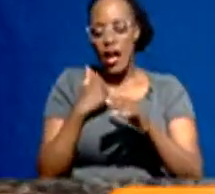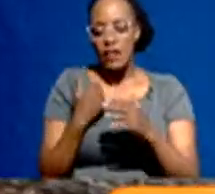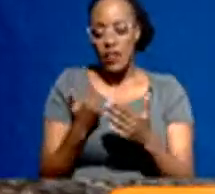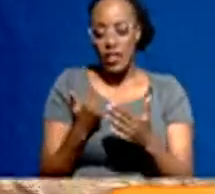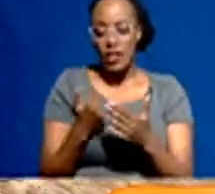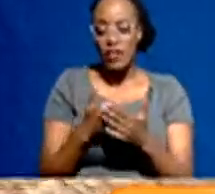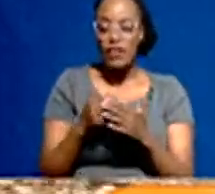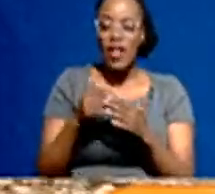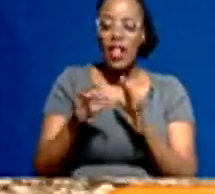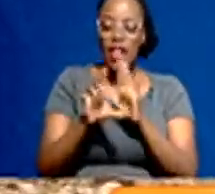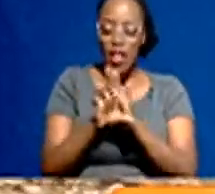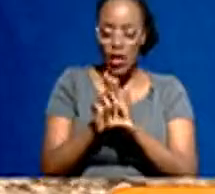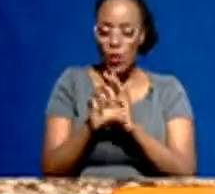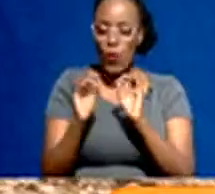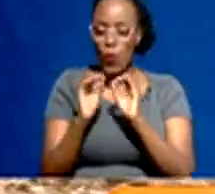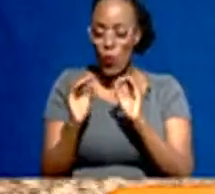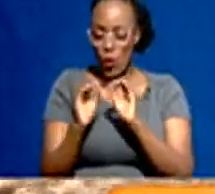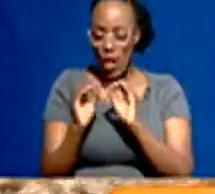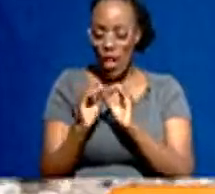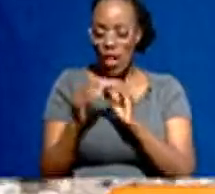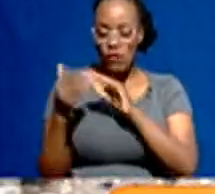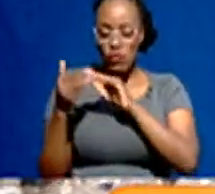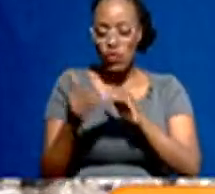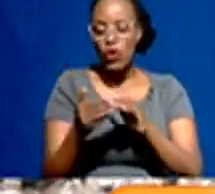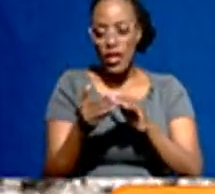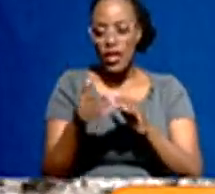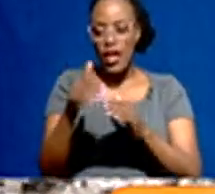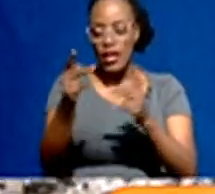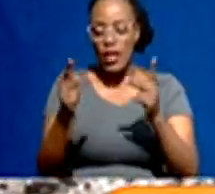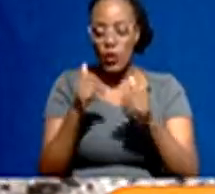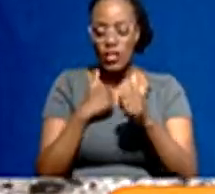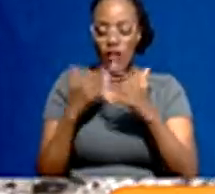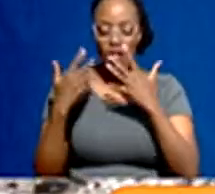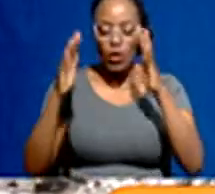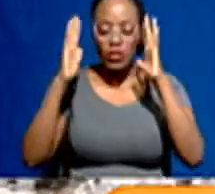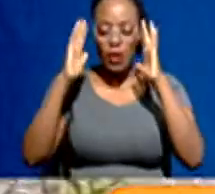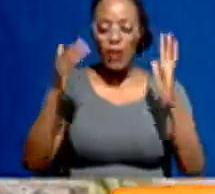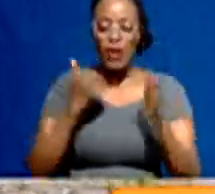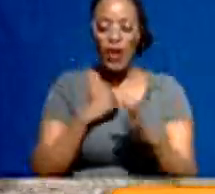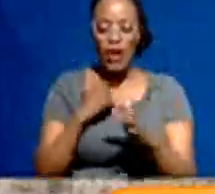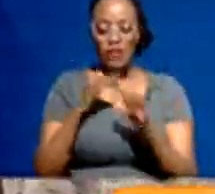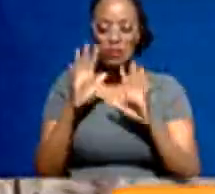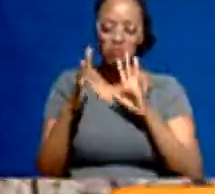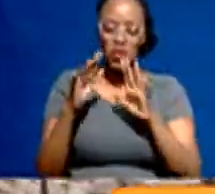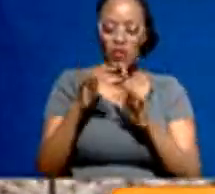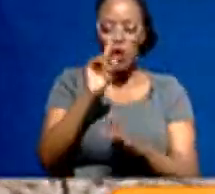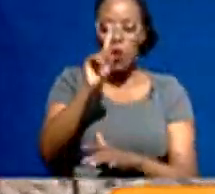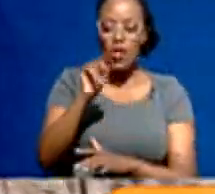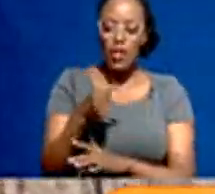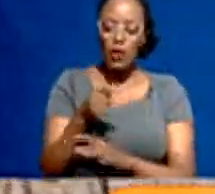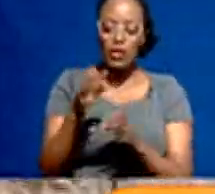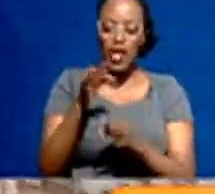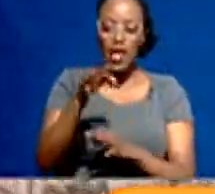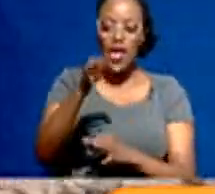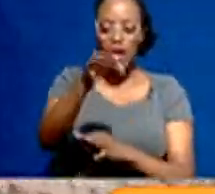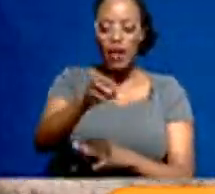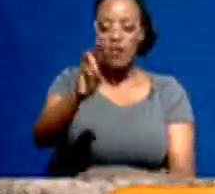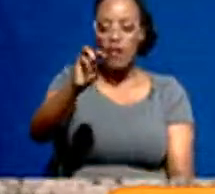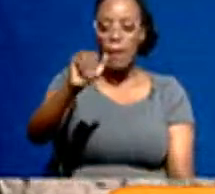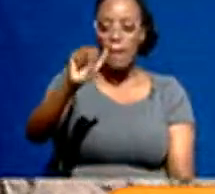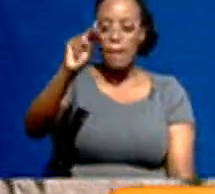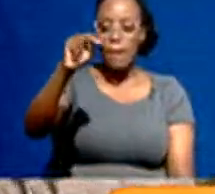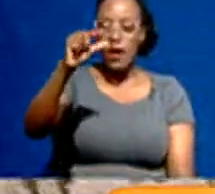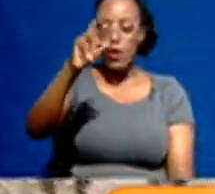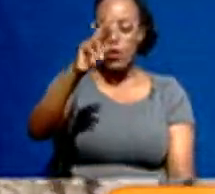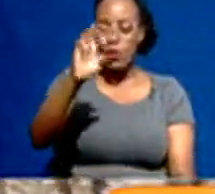a legal logging plan. This has seen massive losses of up to about 1,000 hectares of mangrove